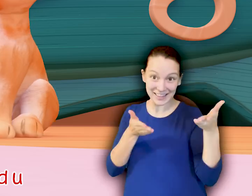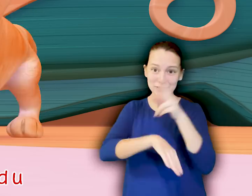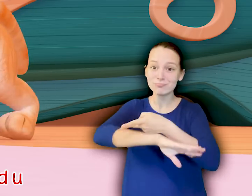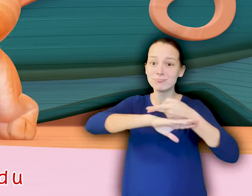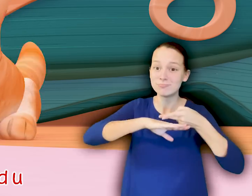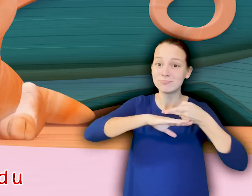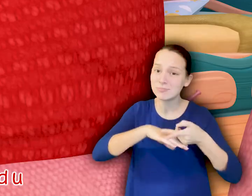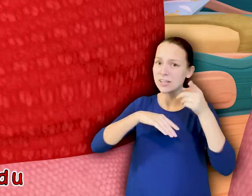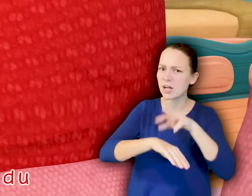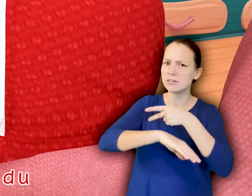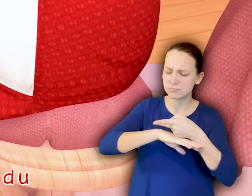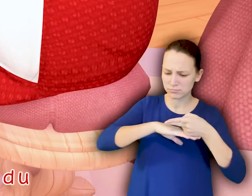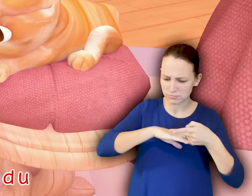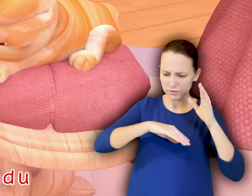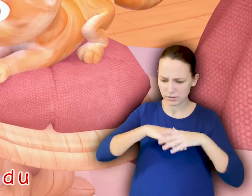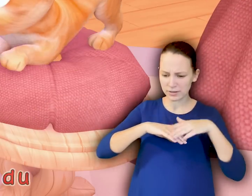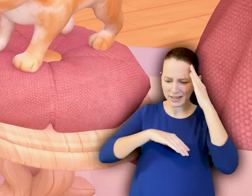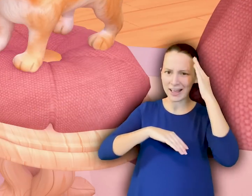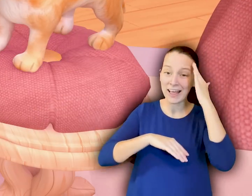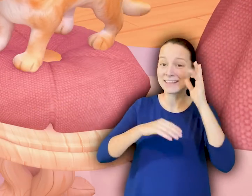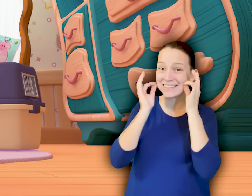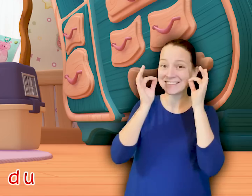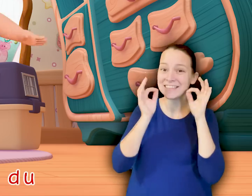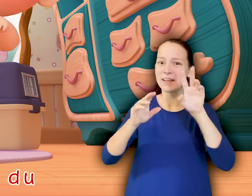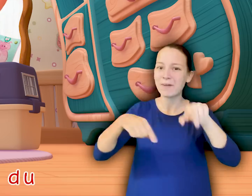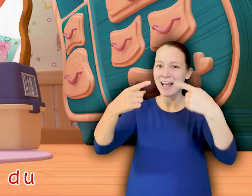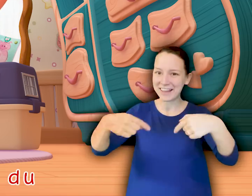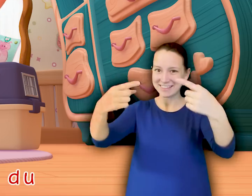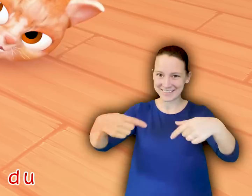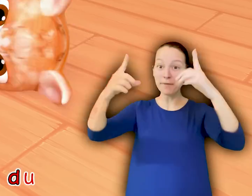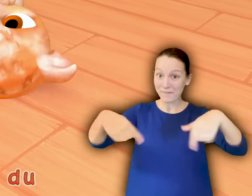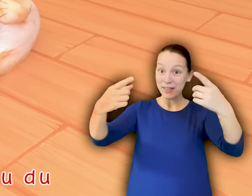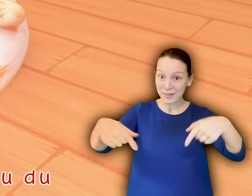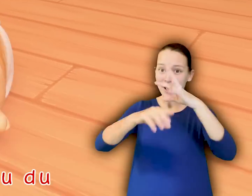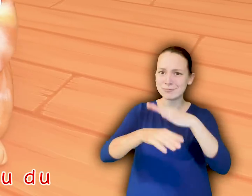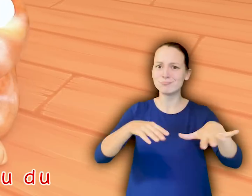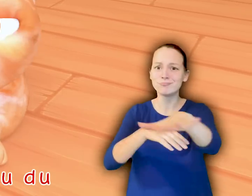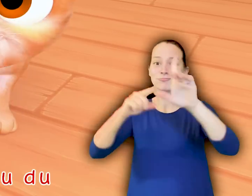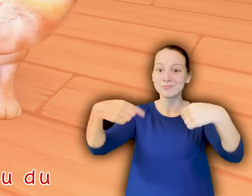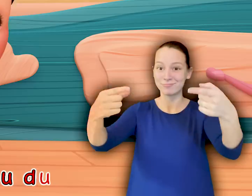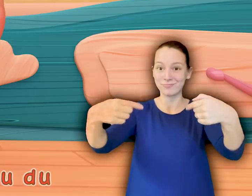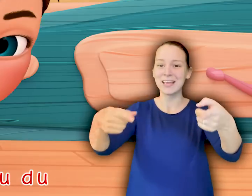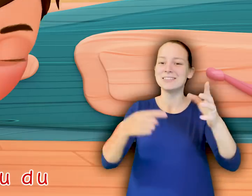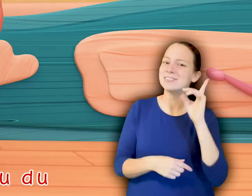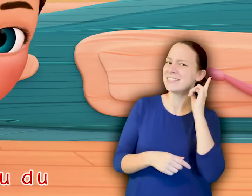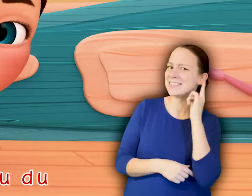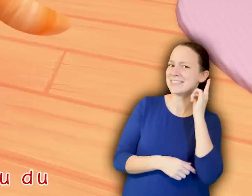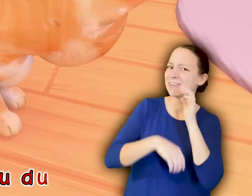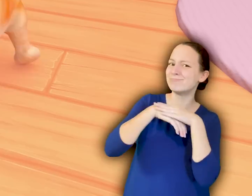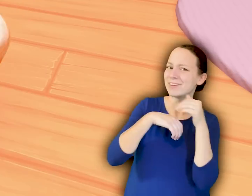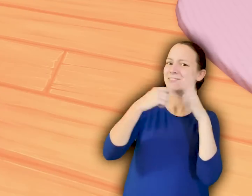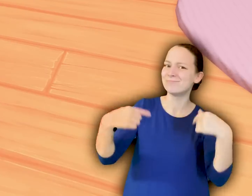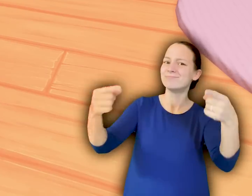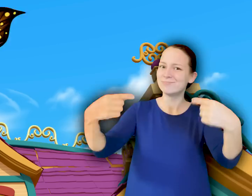back lying FL on the hat kitty cat roll around on the ground